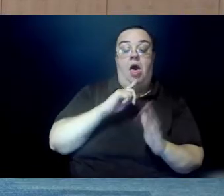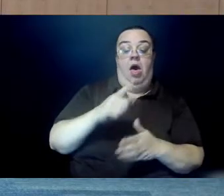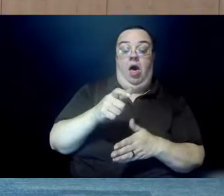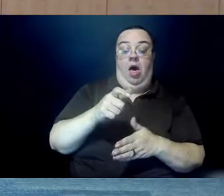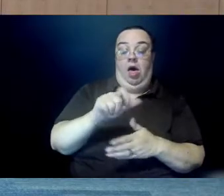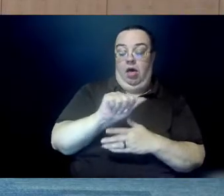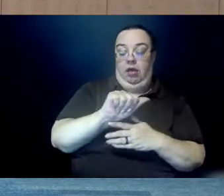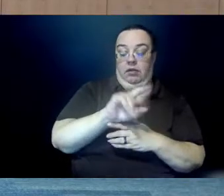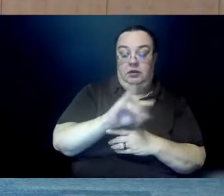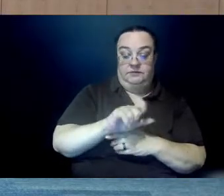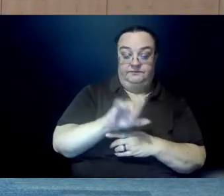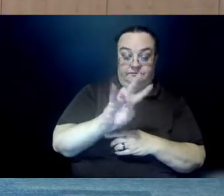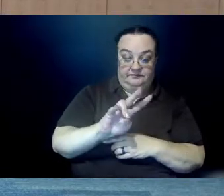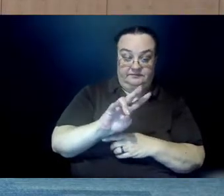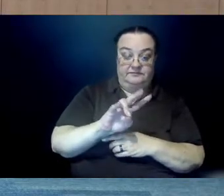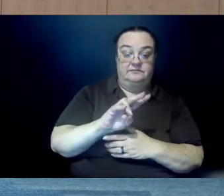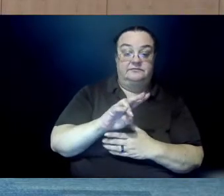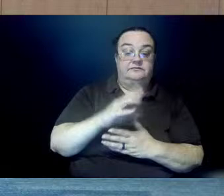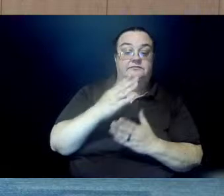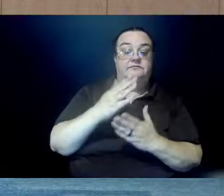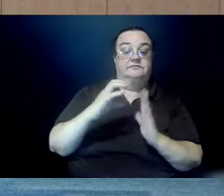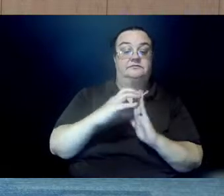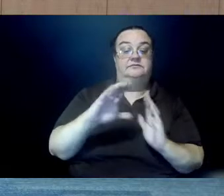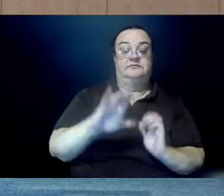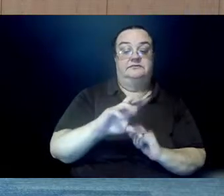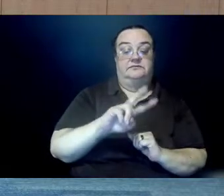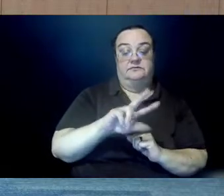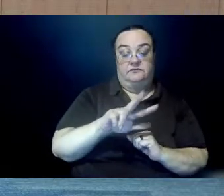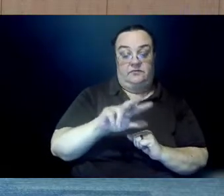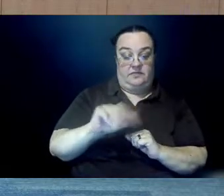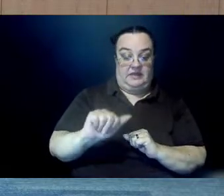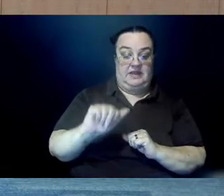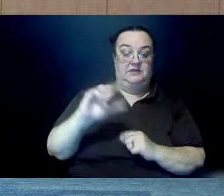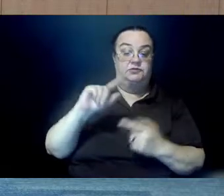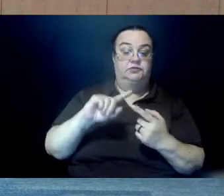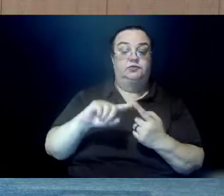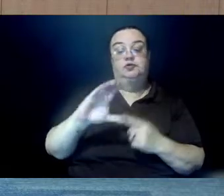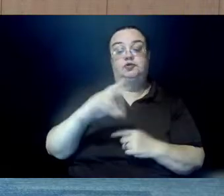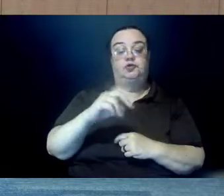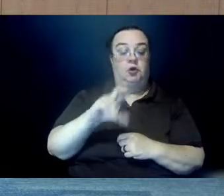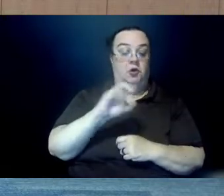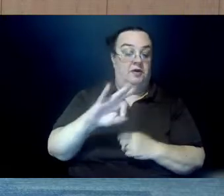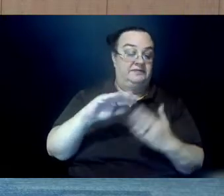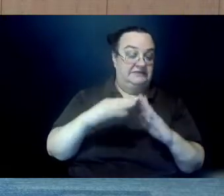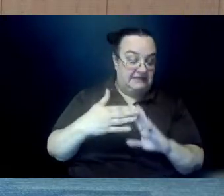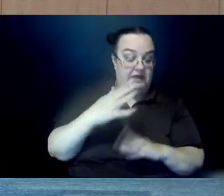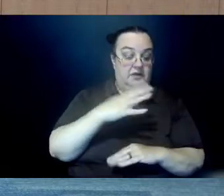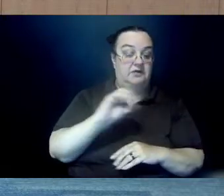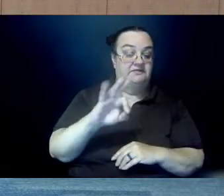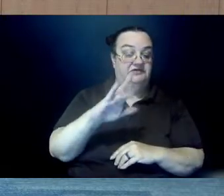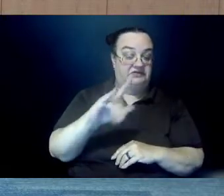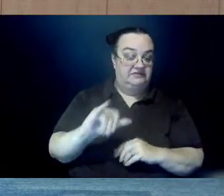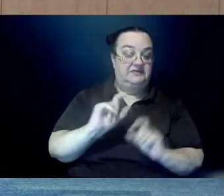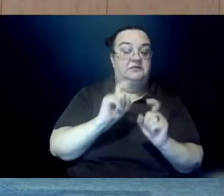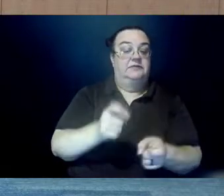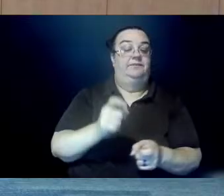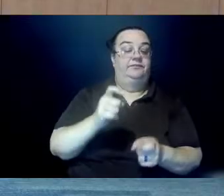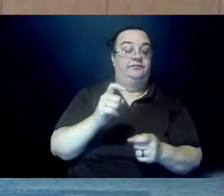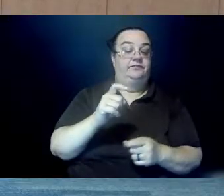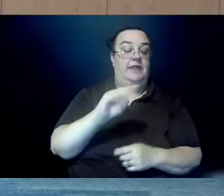Section C23A of the Charter of the Town of Cheverly grants to the Mayor and Council the power to appropriate and expend funds